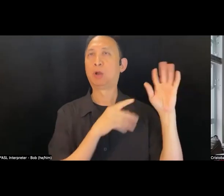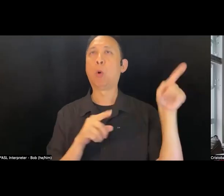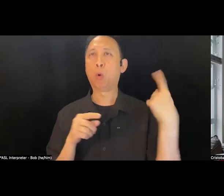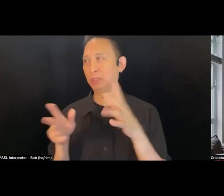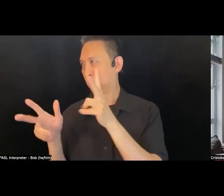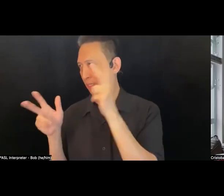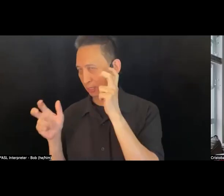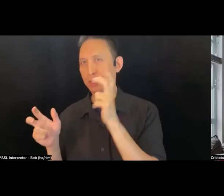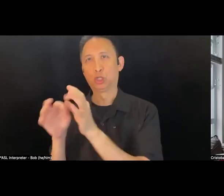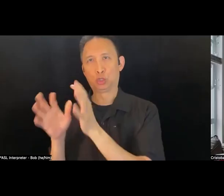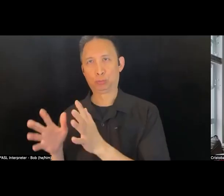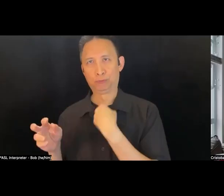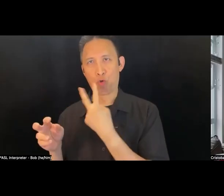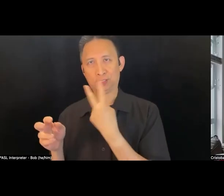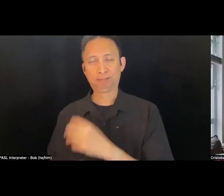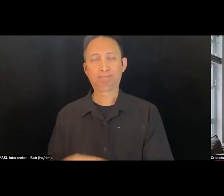voice.